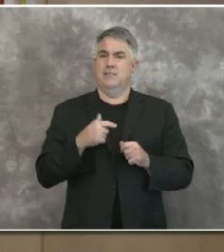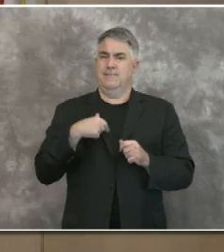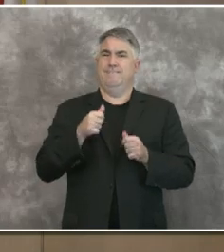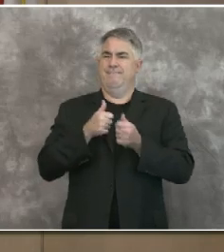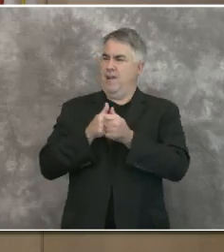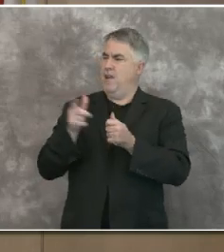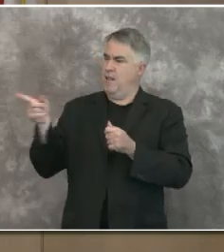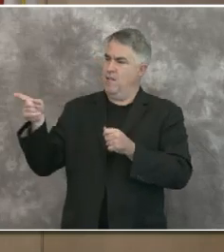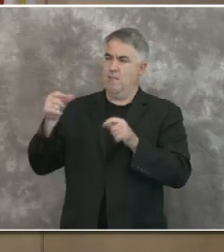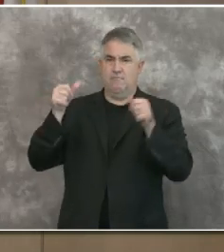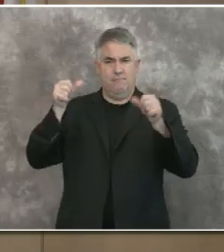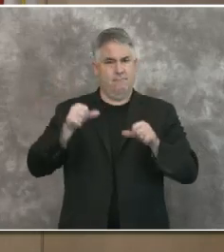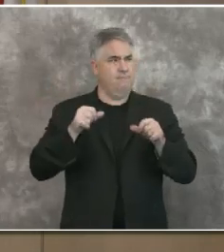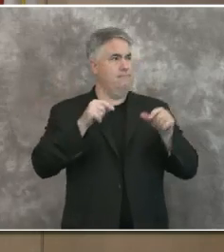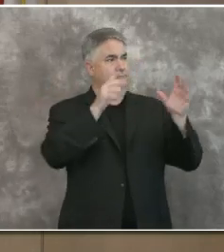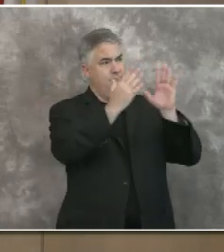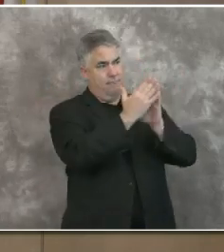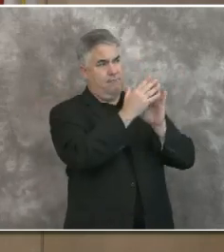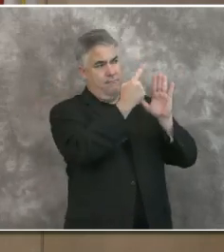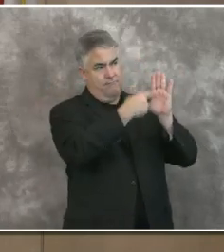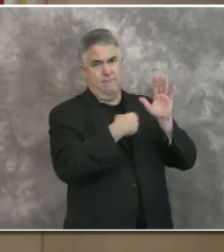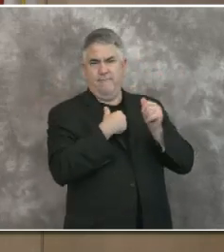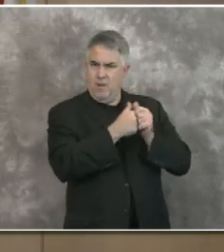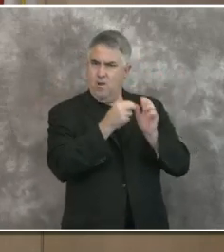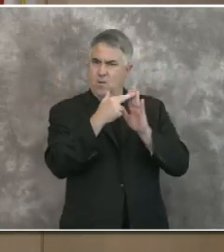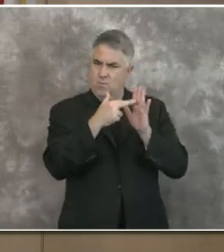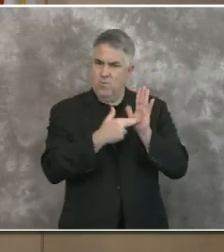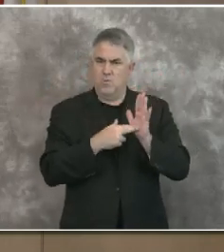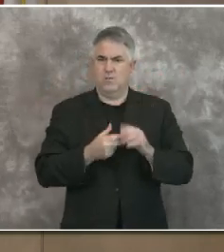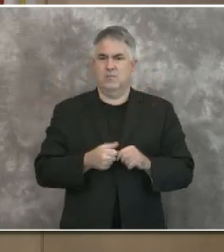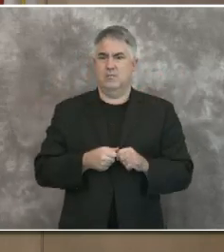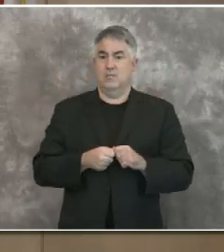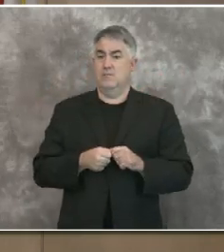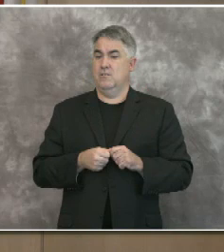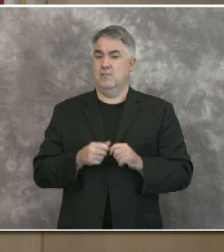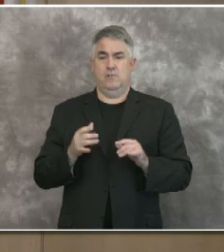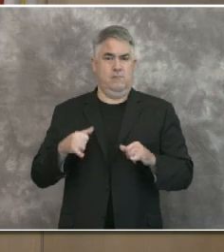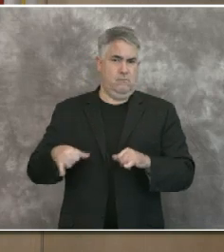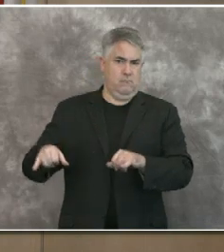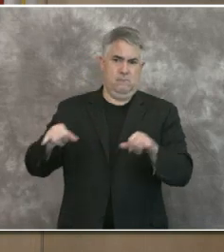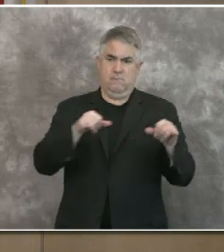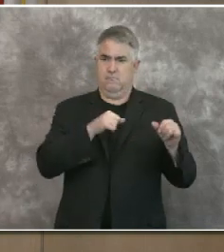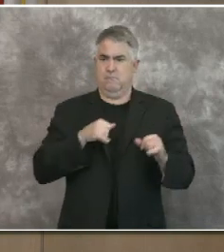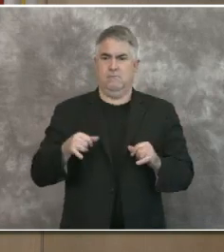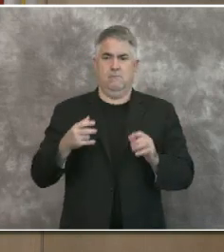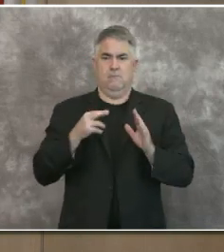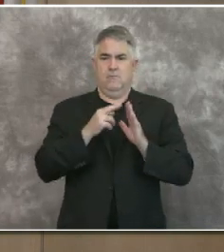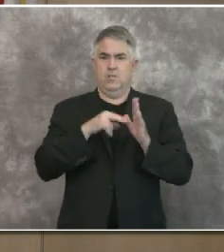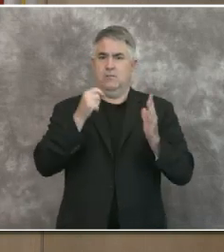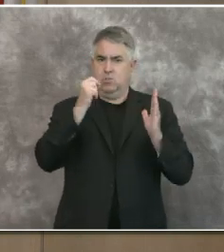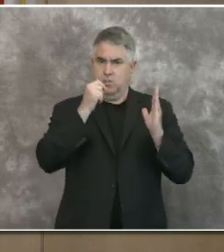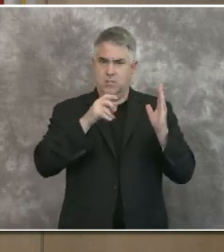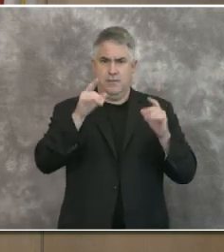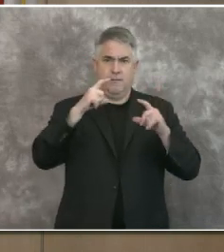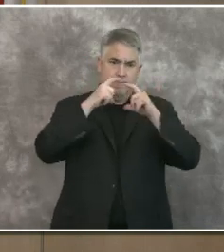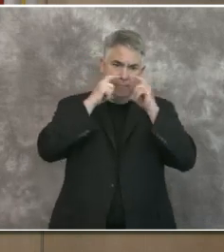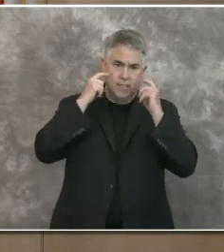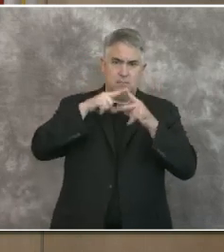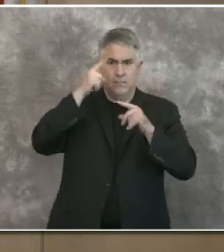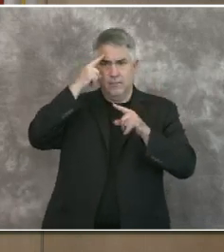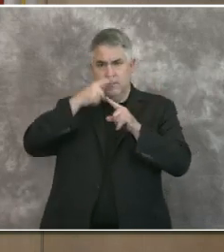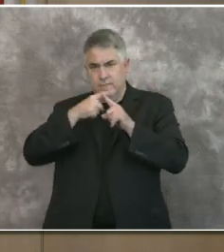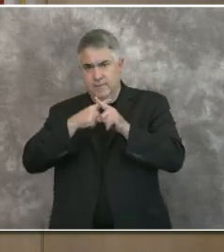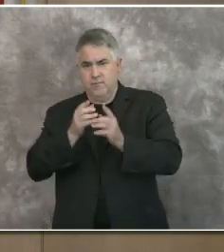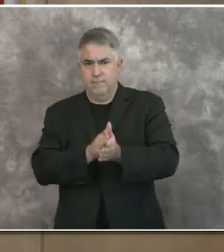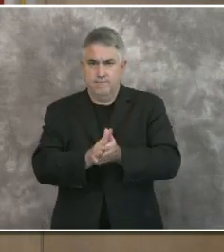Supervisor Fletcher mentioned the protocols. All the protocols, we have checklists that will be printed, so you're more than